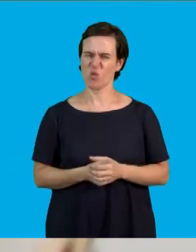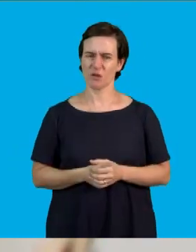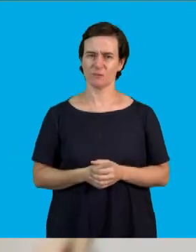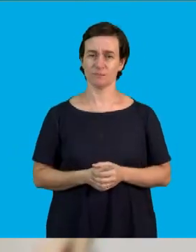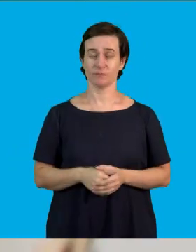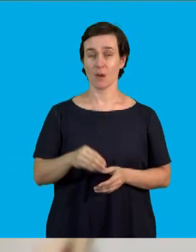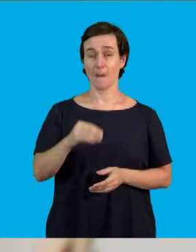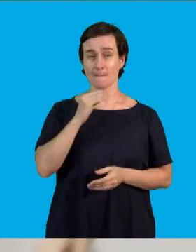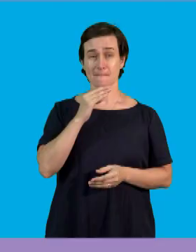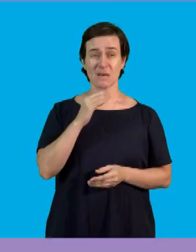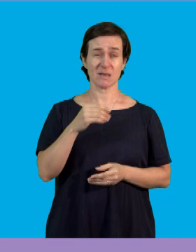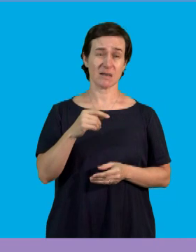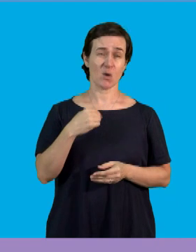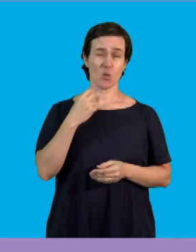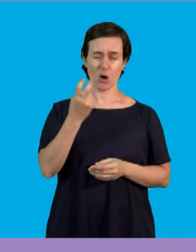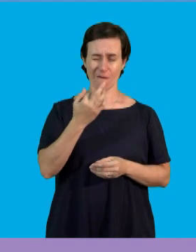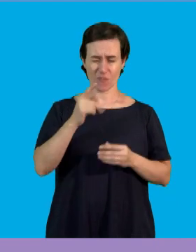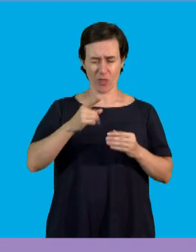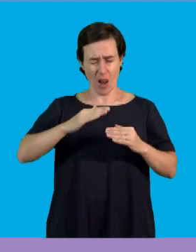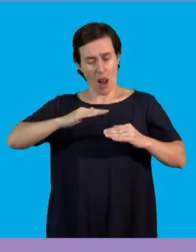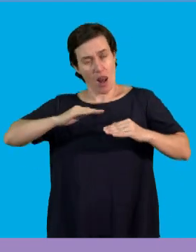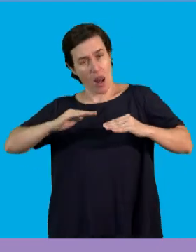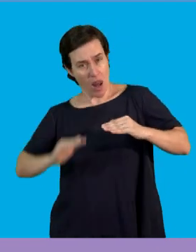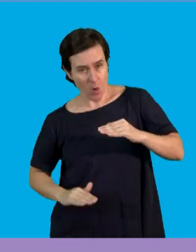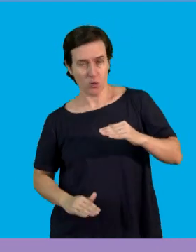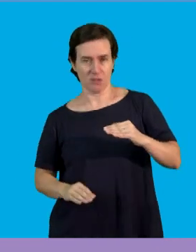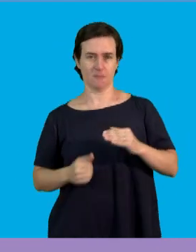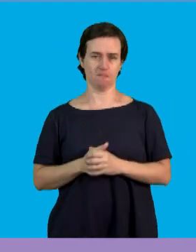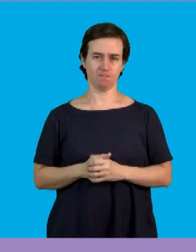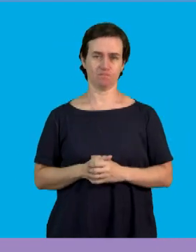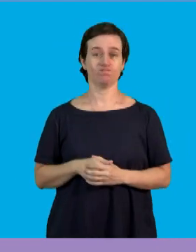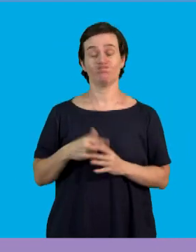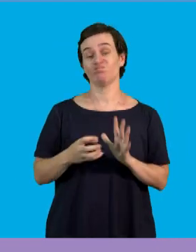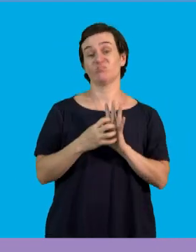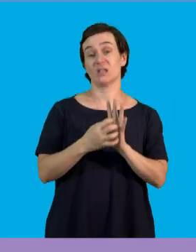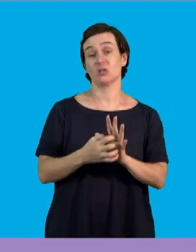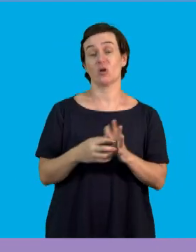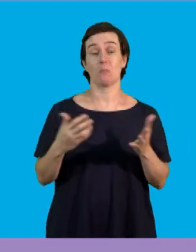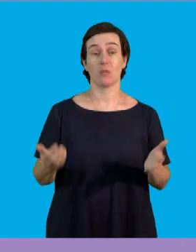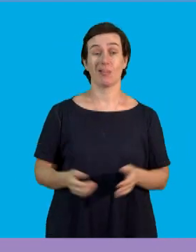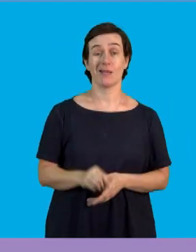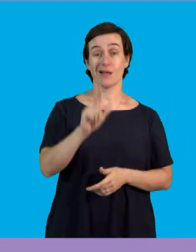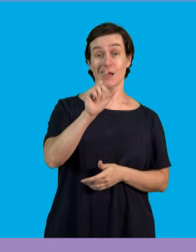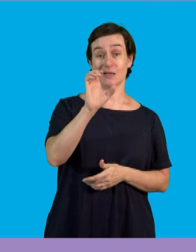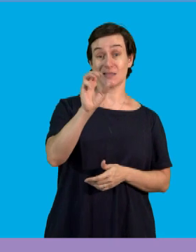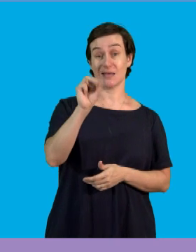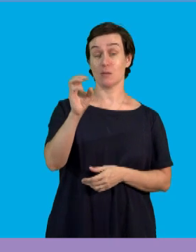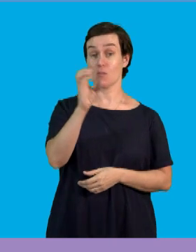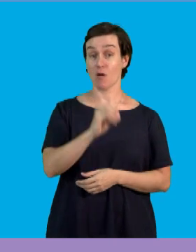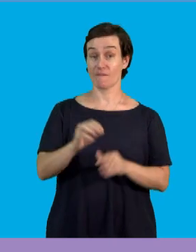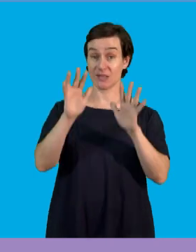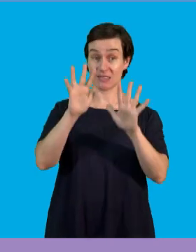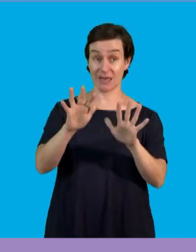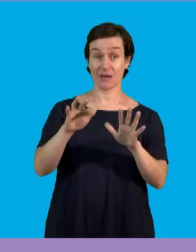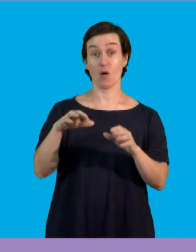the list of common multiples, we are looking for the lowest one. For example, the LCM for